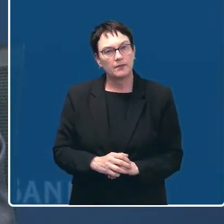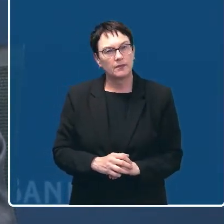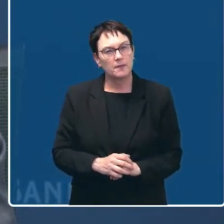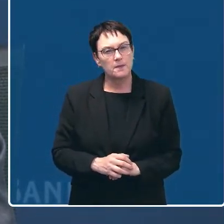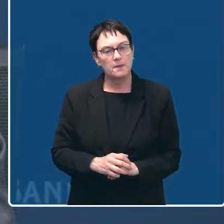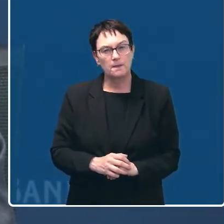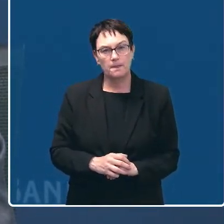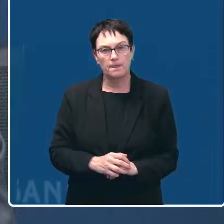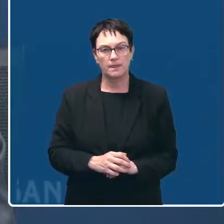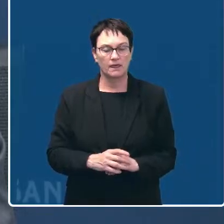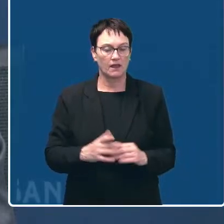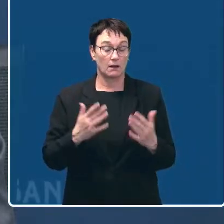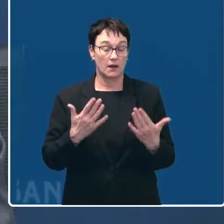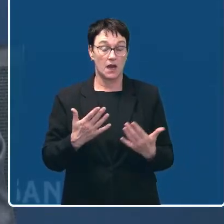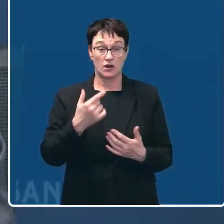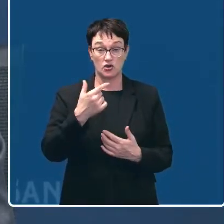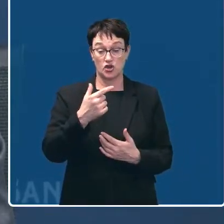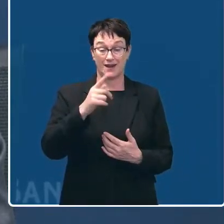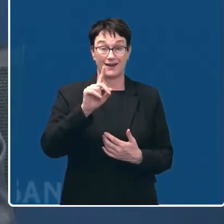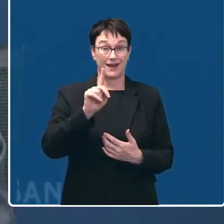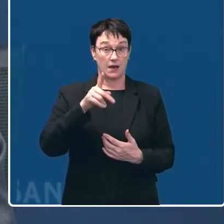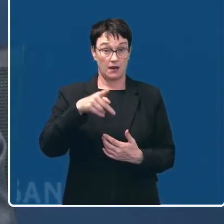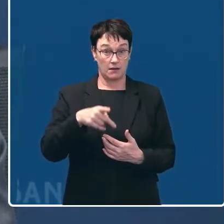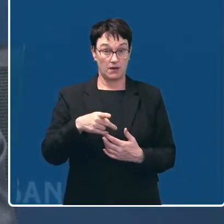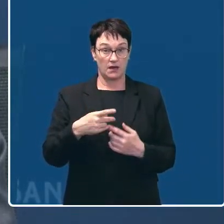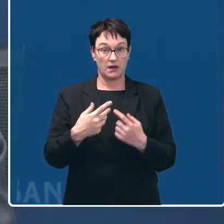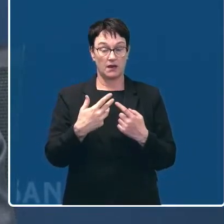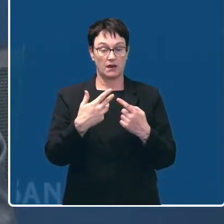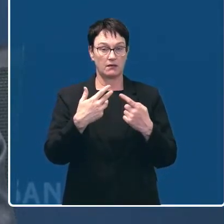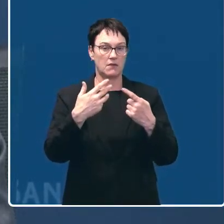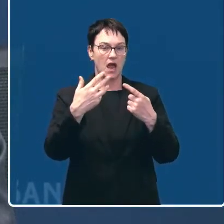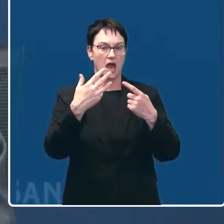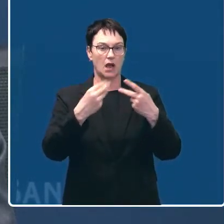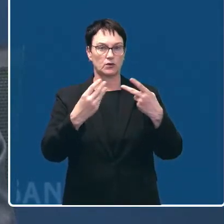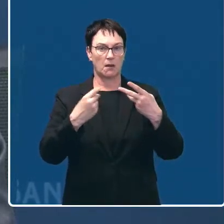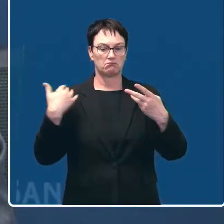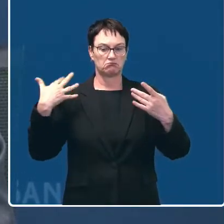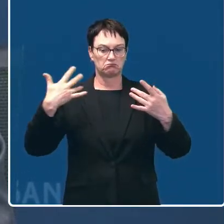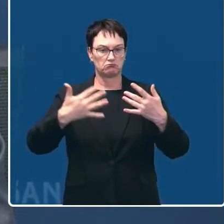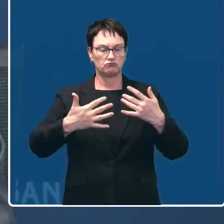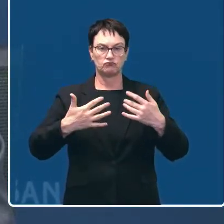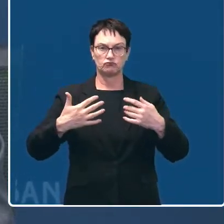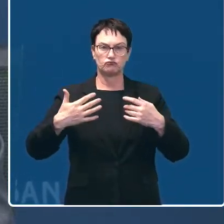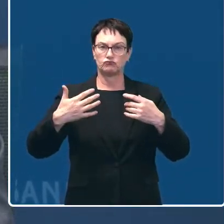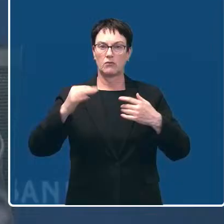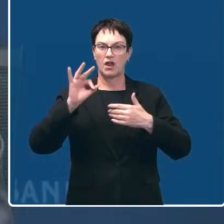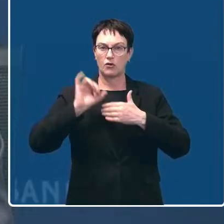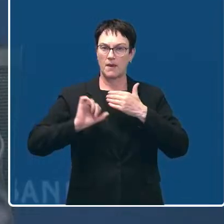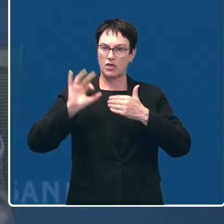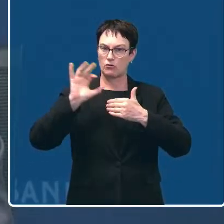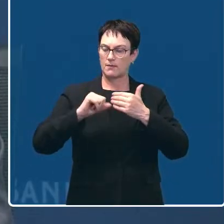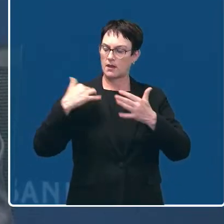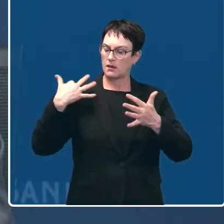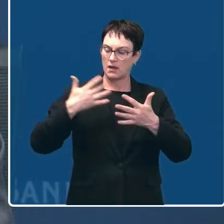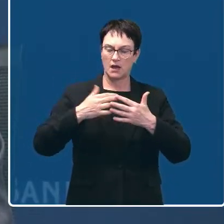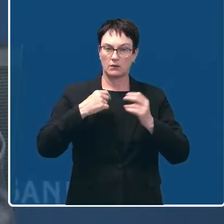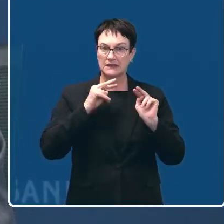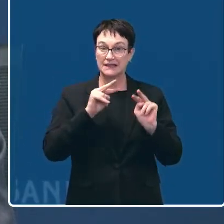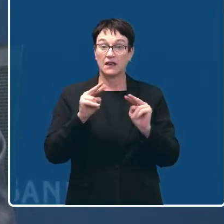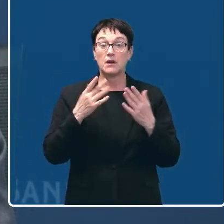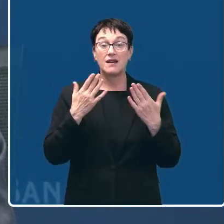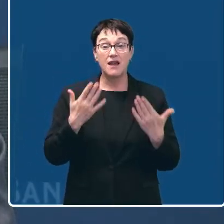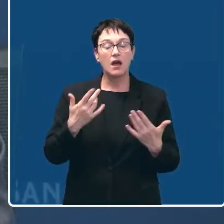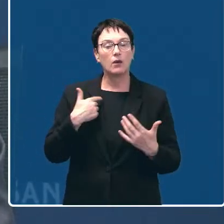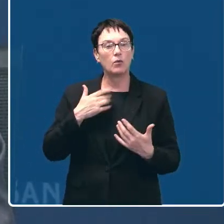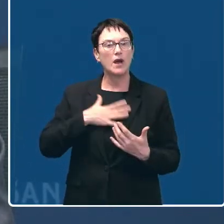pretty bad GDP outcomes in recent quarters, and we would like to see much stronger private sector